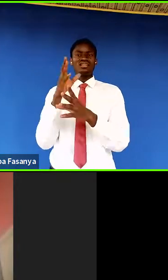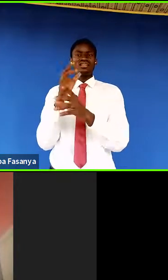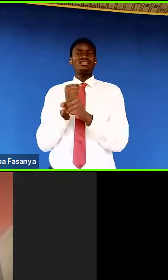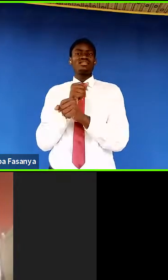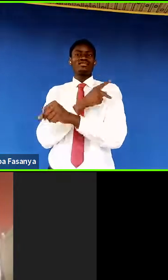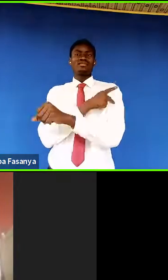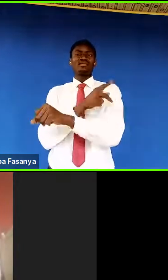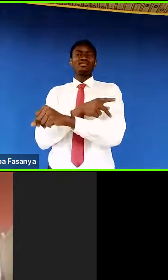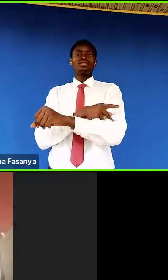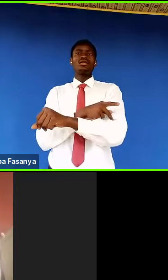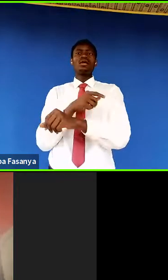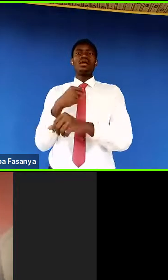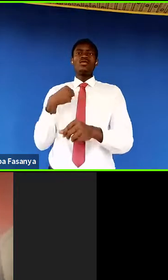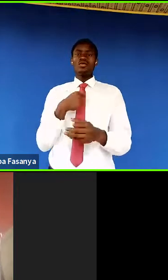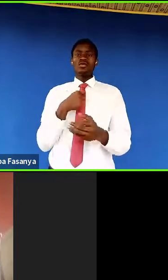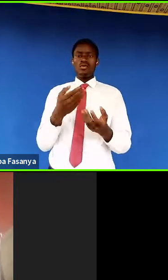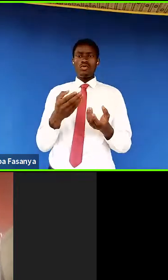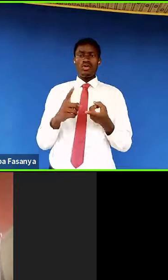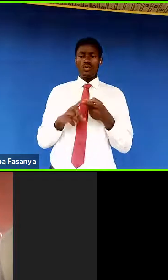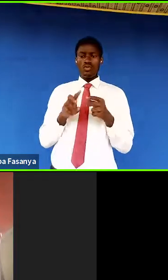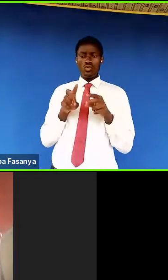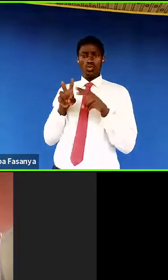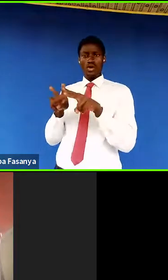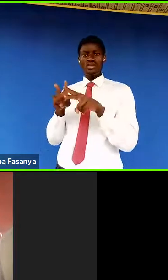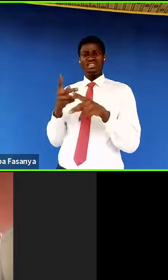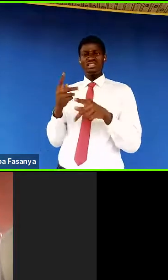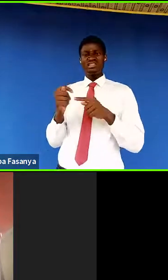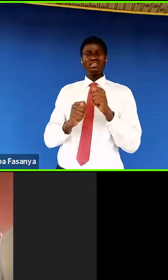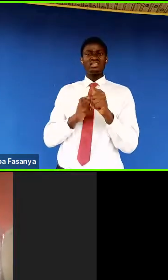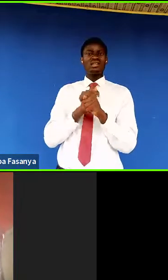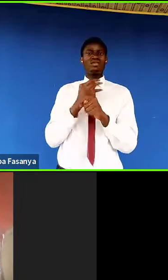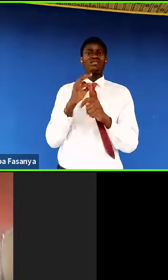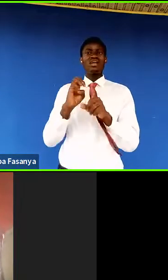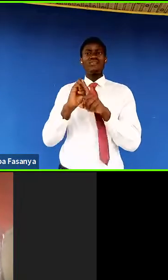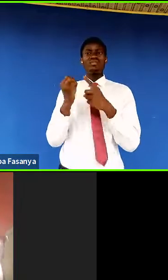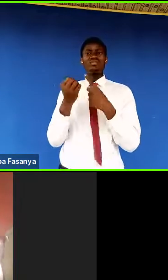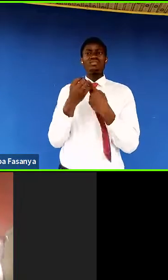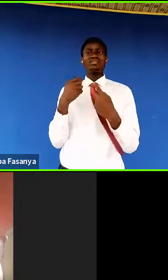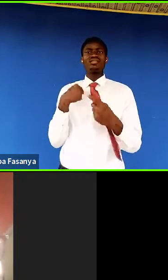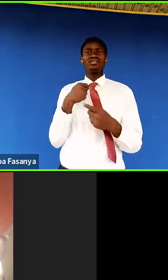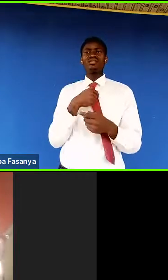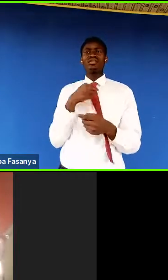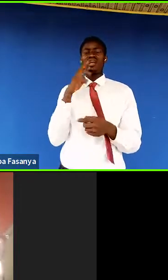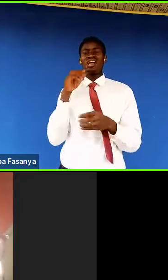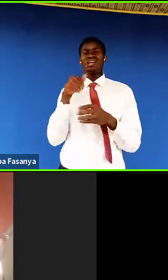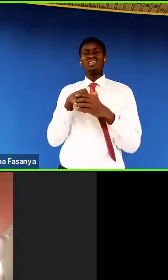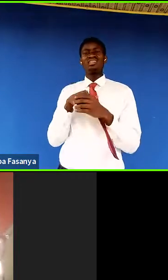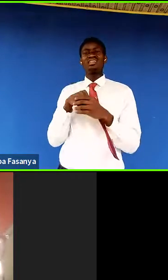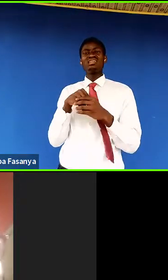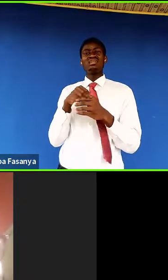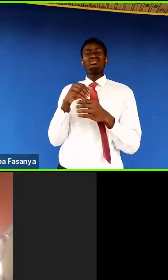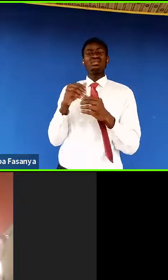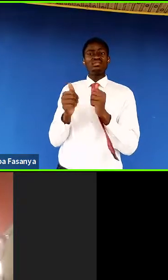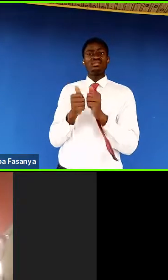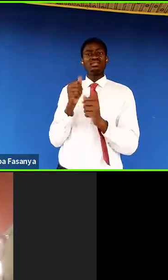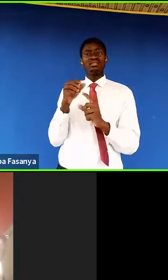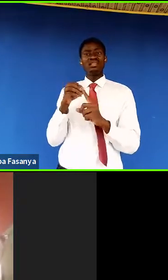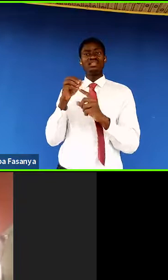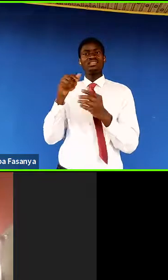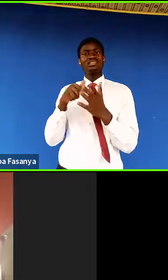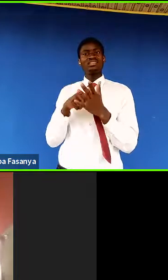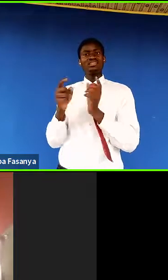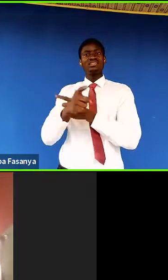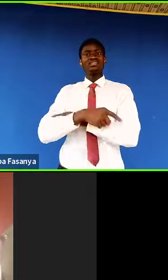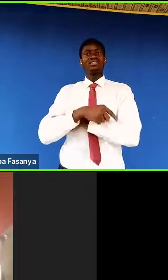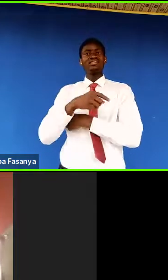kind of environment we're in, especially these days of all these radiations, your tablets, we don't